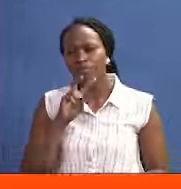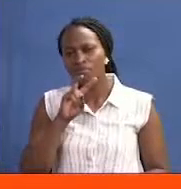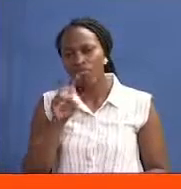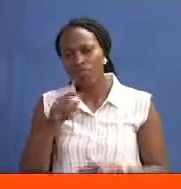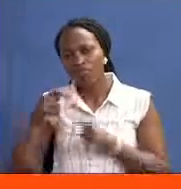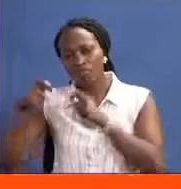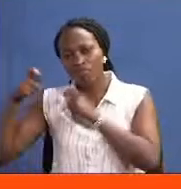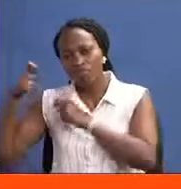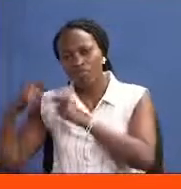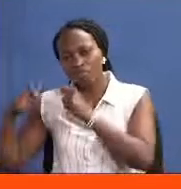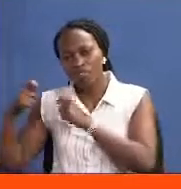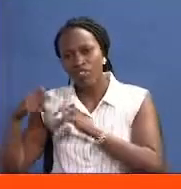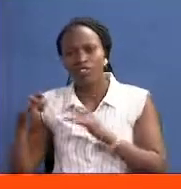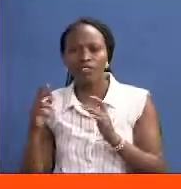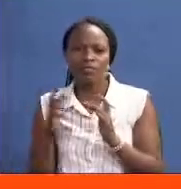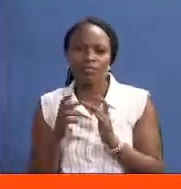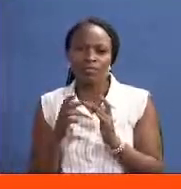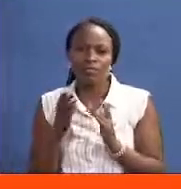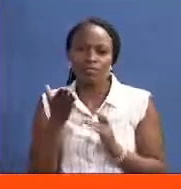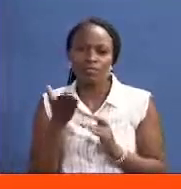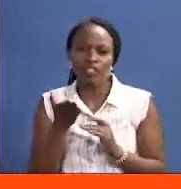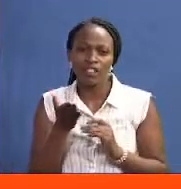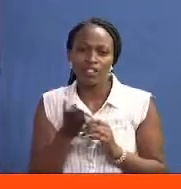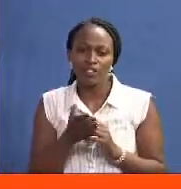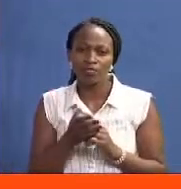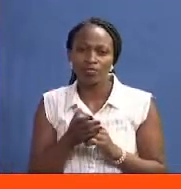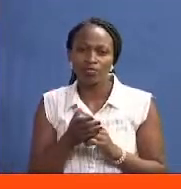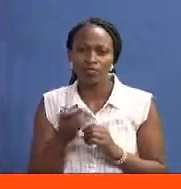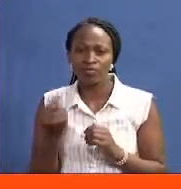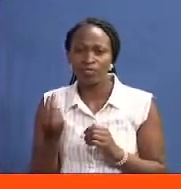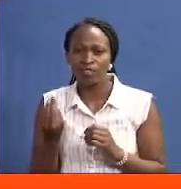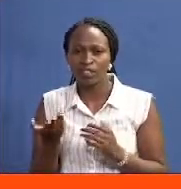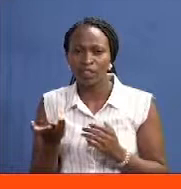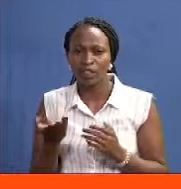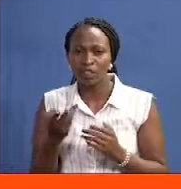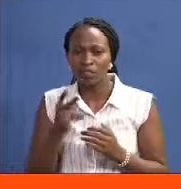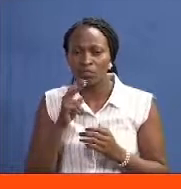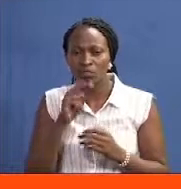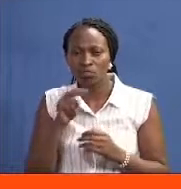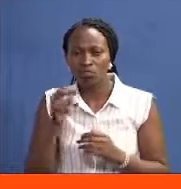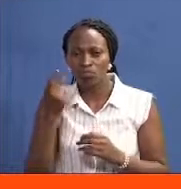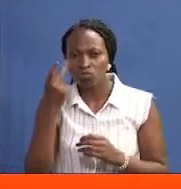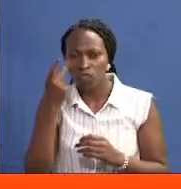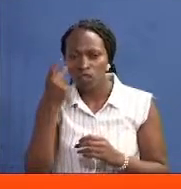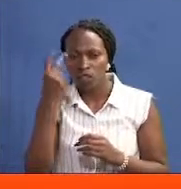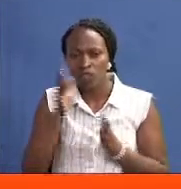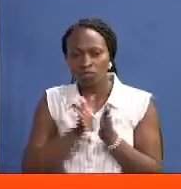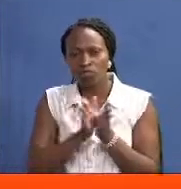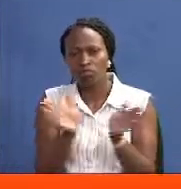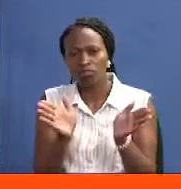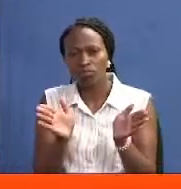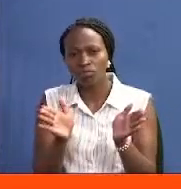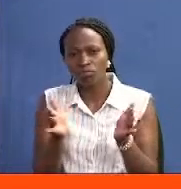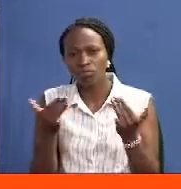maybe, yes. the media, or rather journalists, were looked at as the eye of the public. Mm-hmm. Now currently it's like